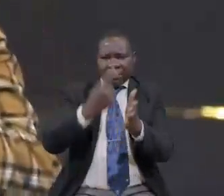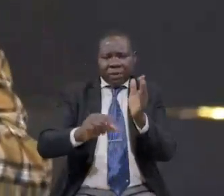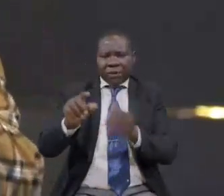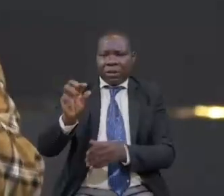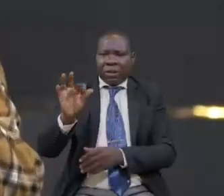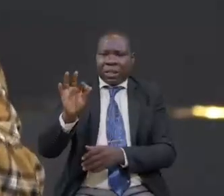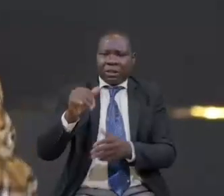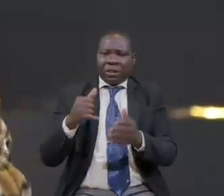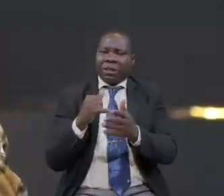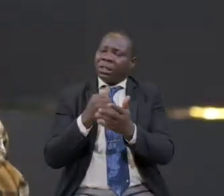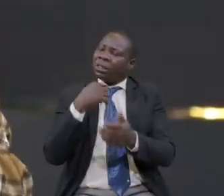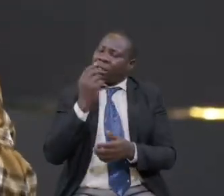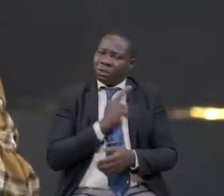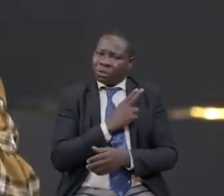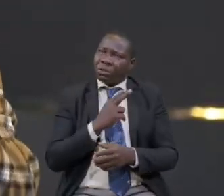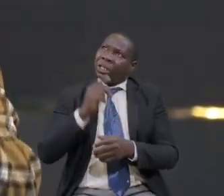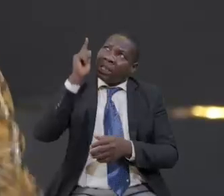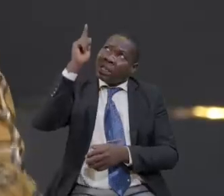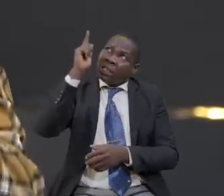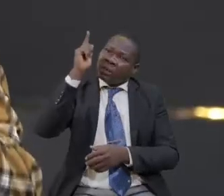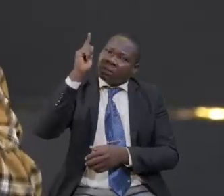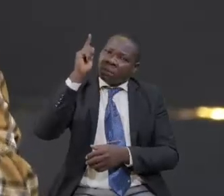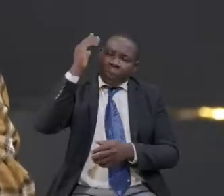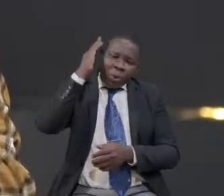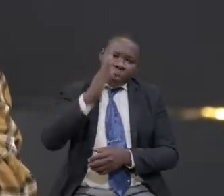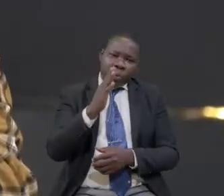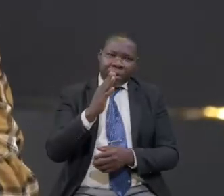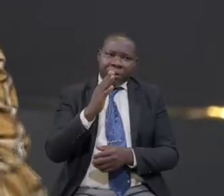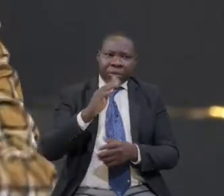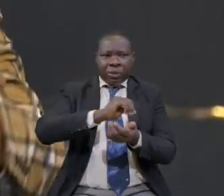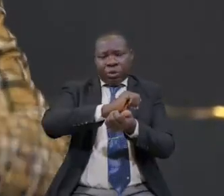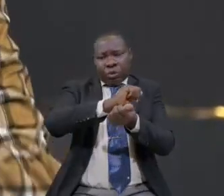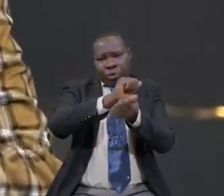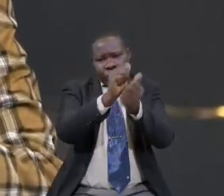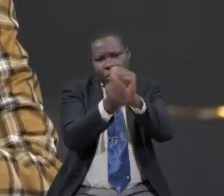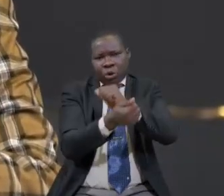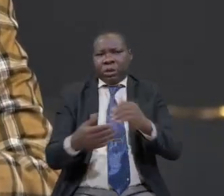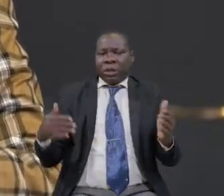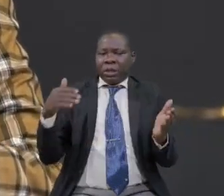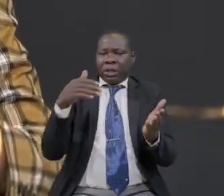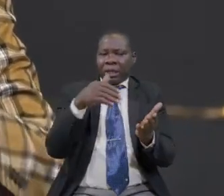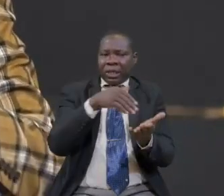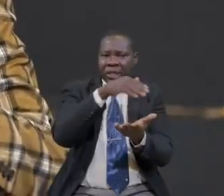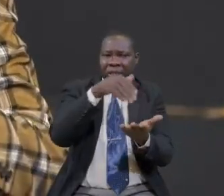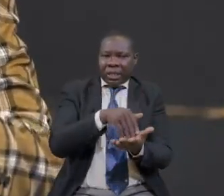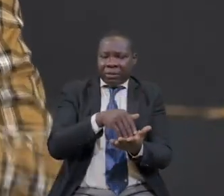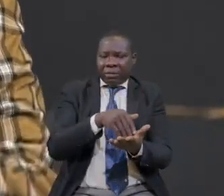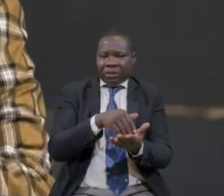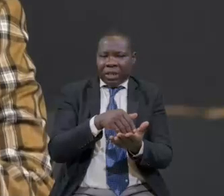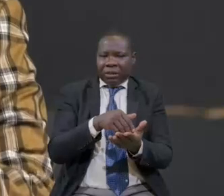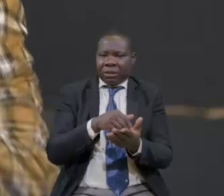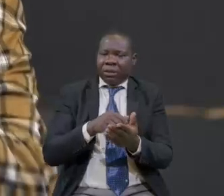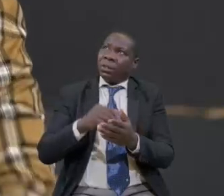says, he will turn again. He will have